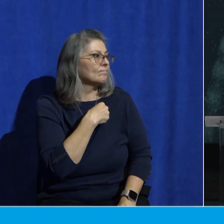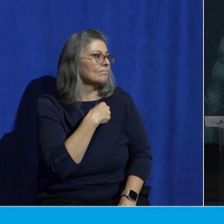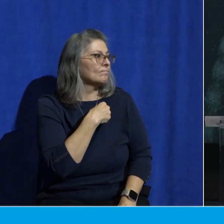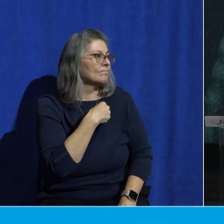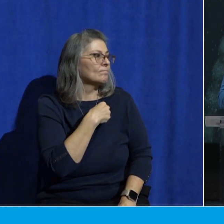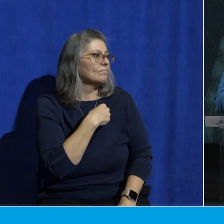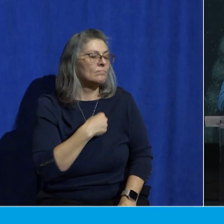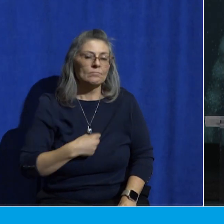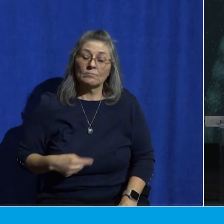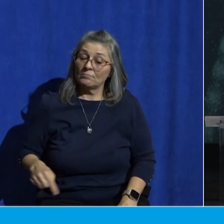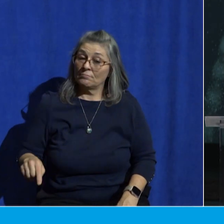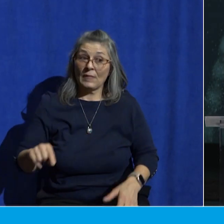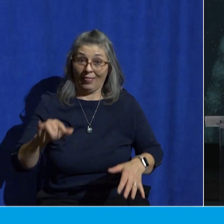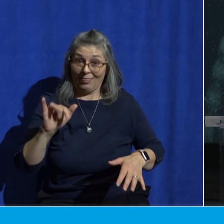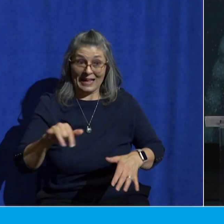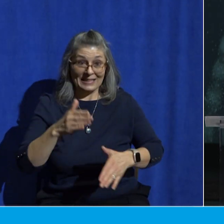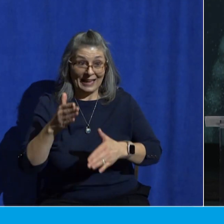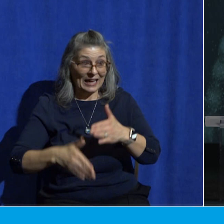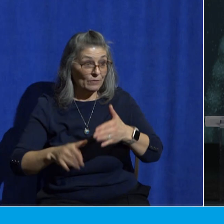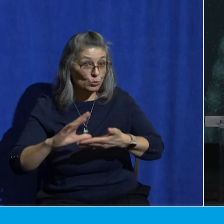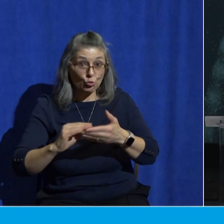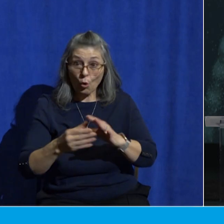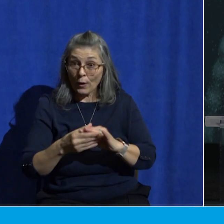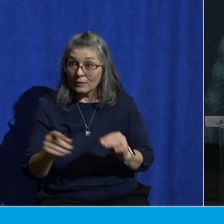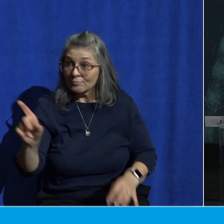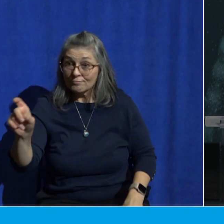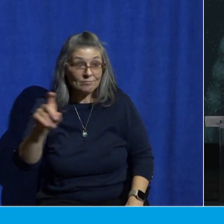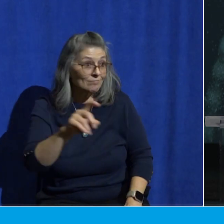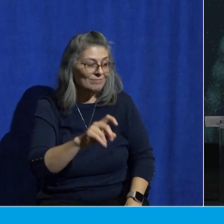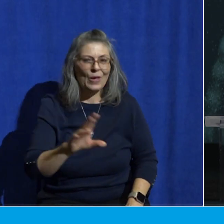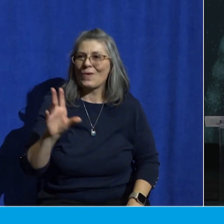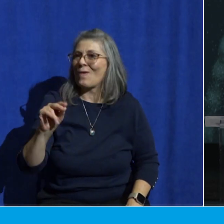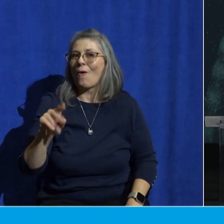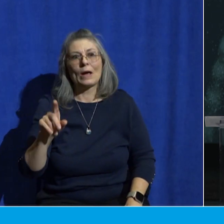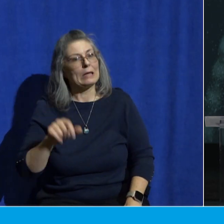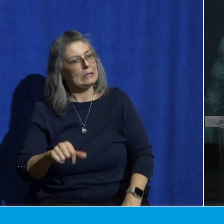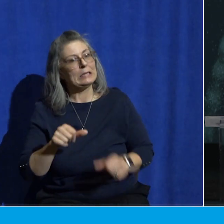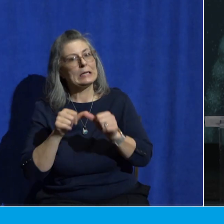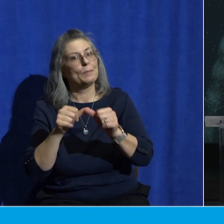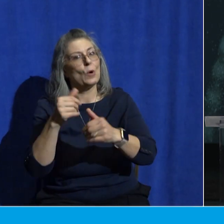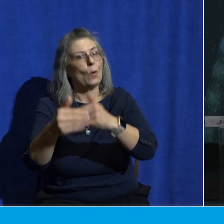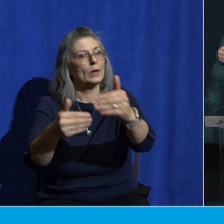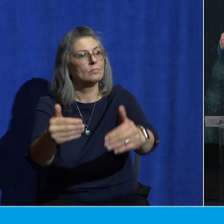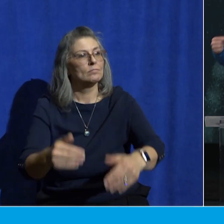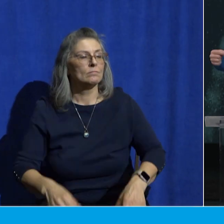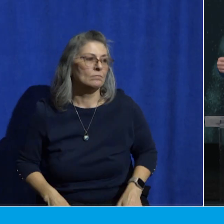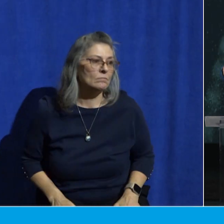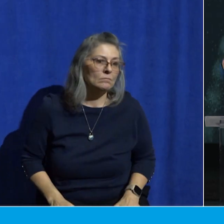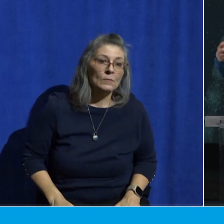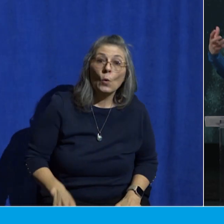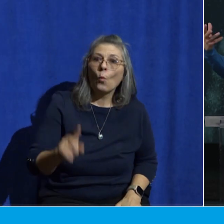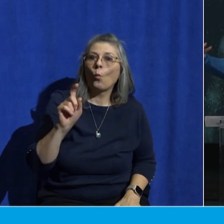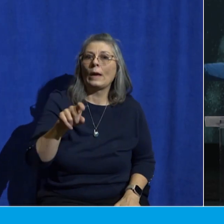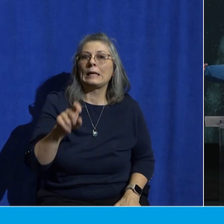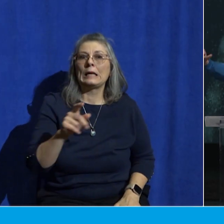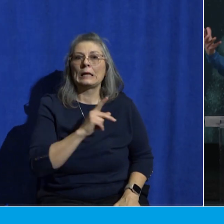And the story doesn't end there. You just keep going. We need a king who can give us peace